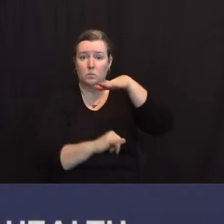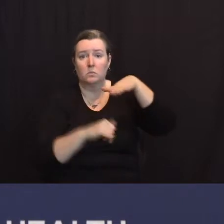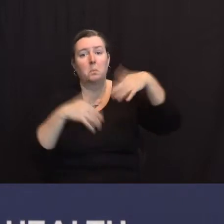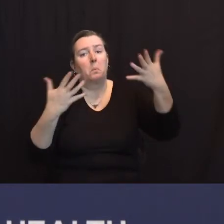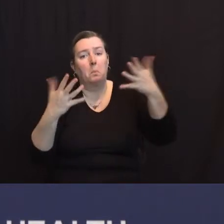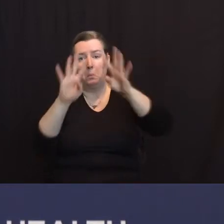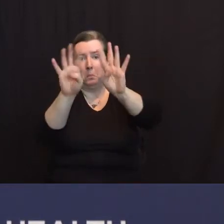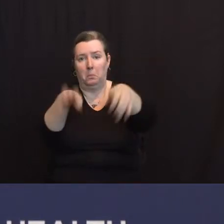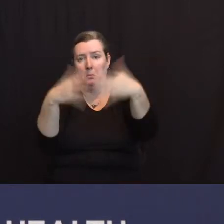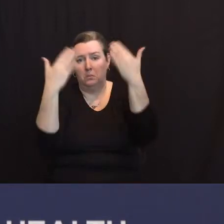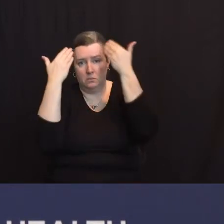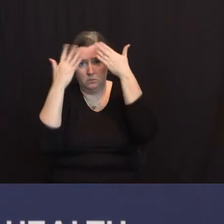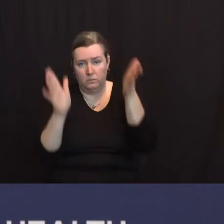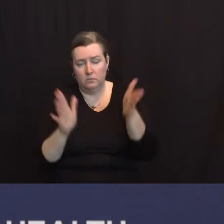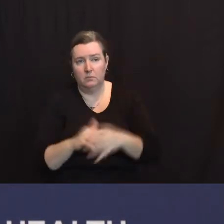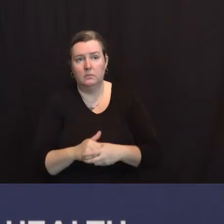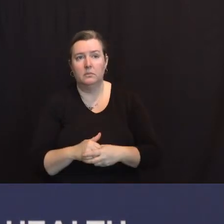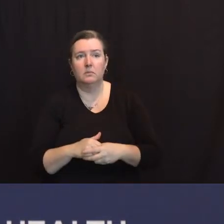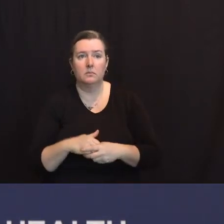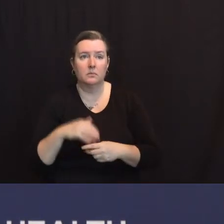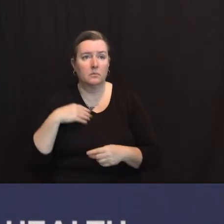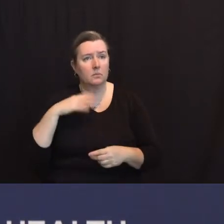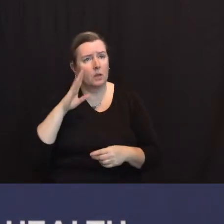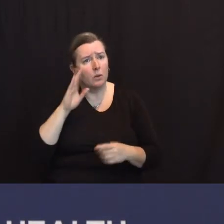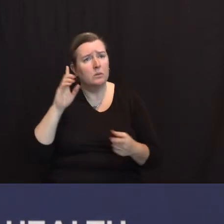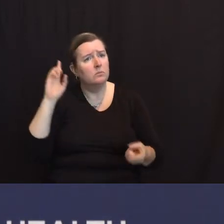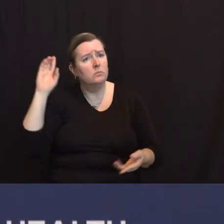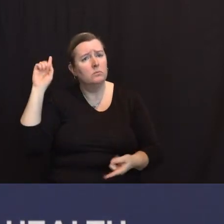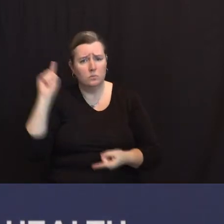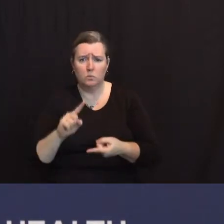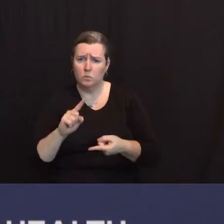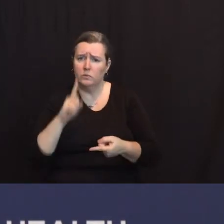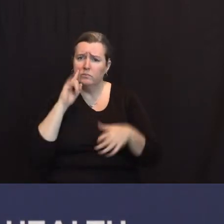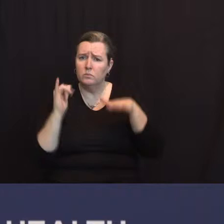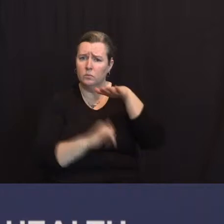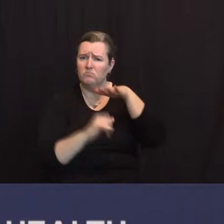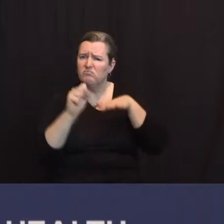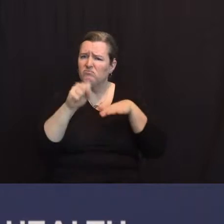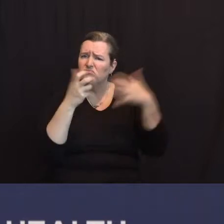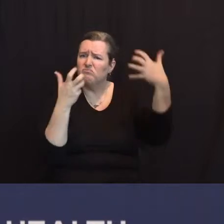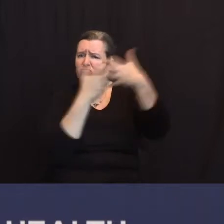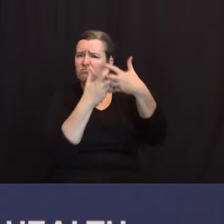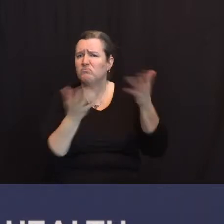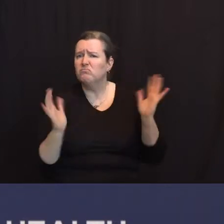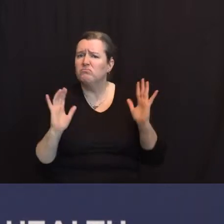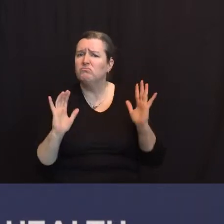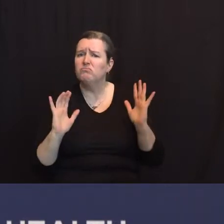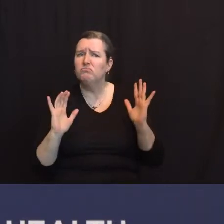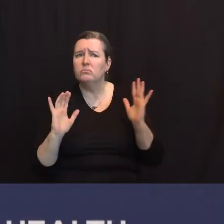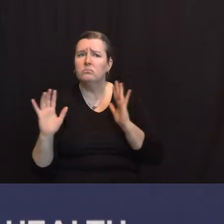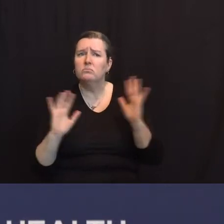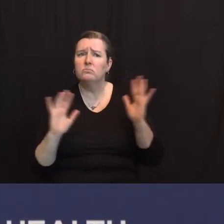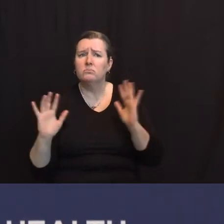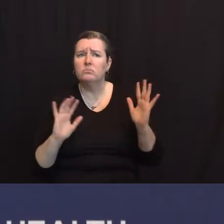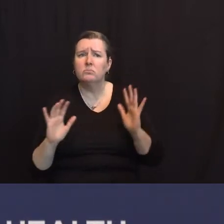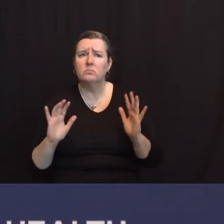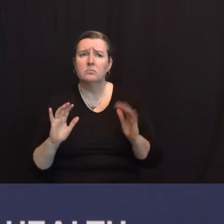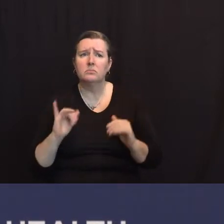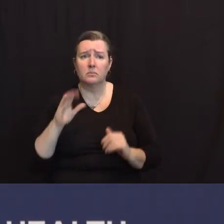clearly. At some point we're going to be doing a lot of this. Again, on the CDC guidance, all I'd say is I would love